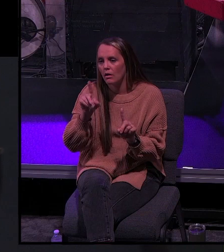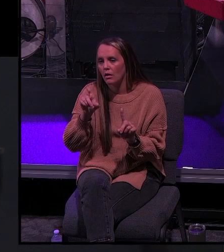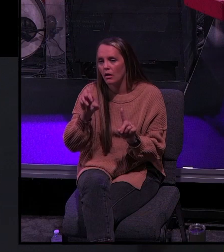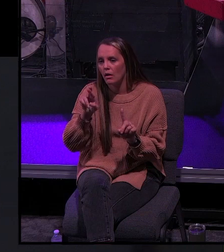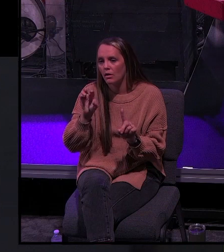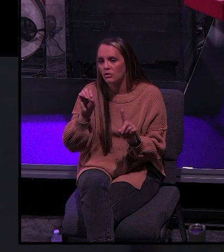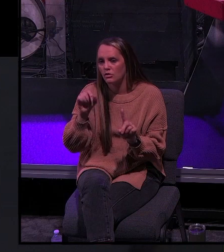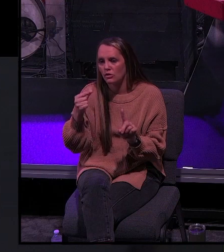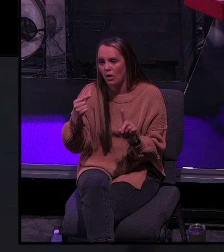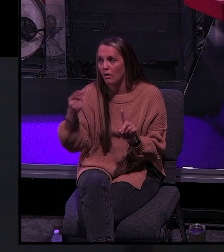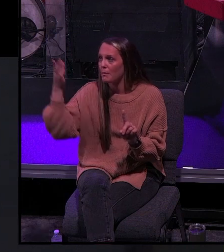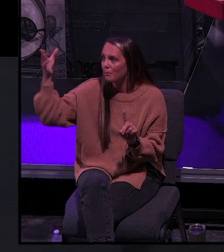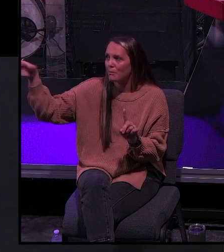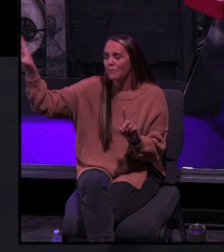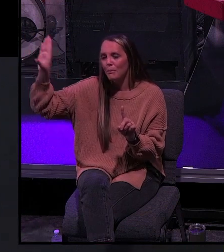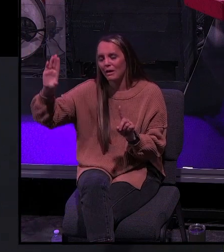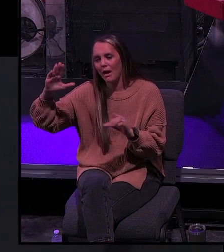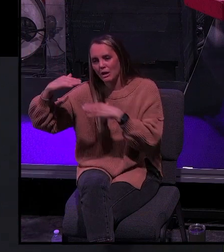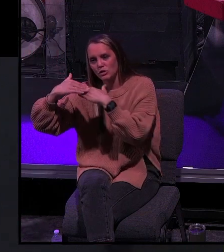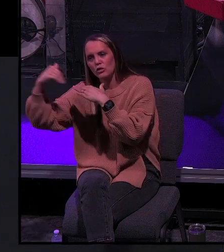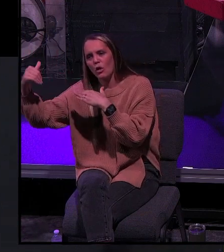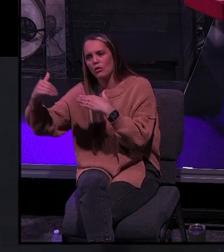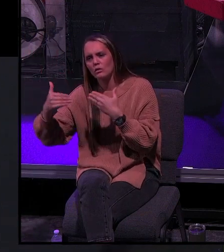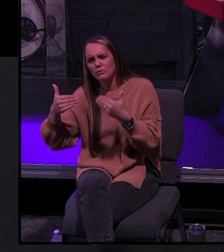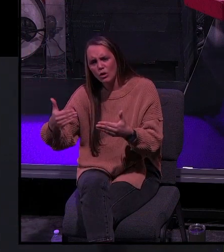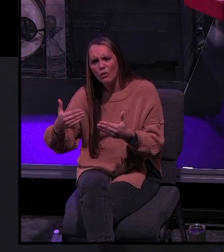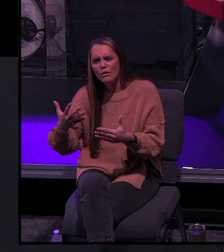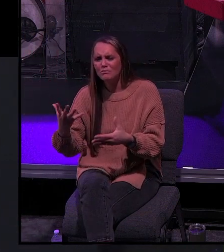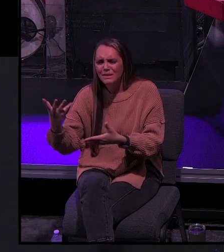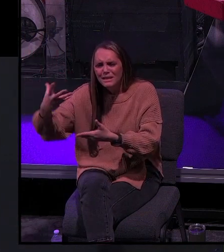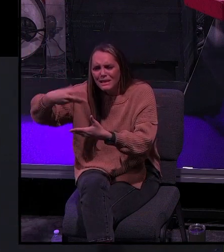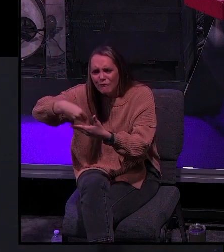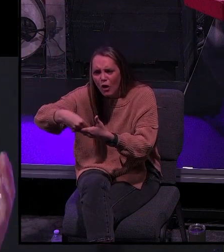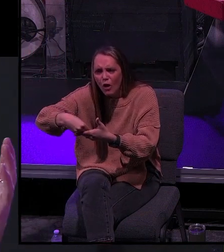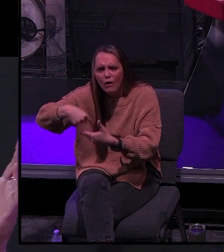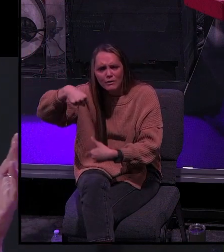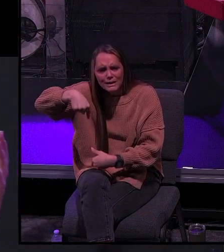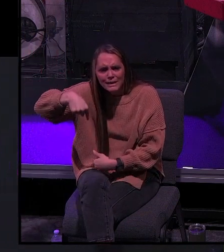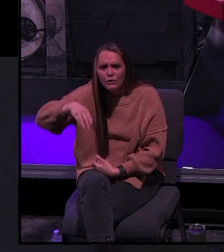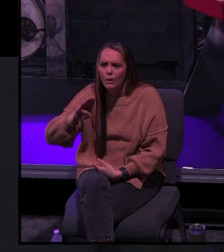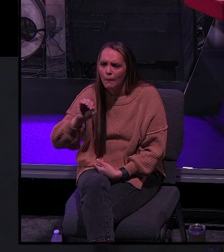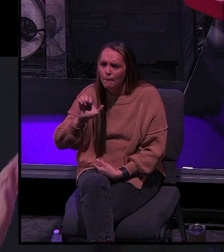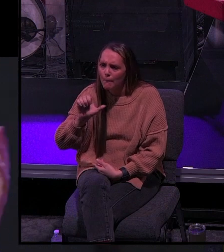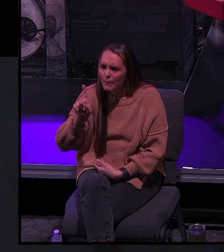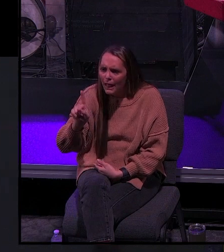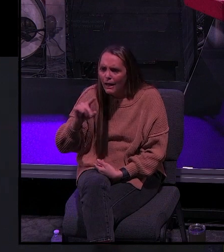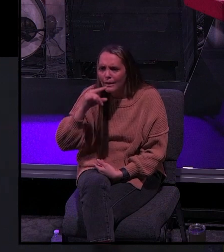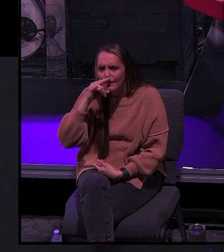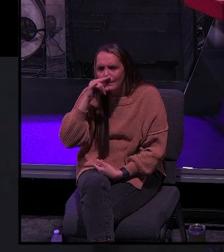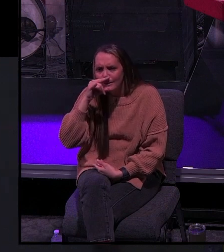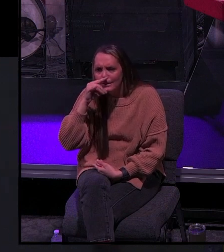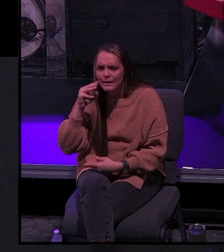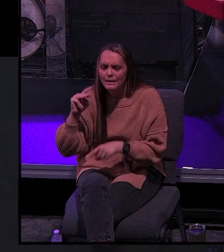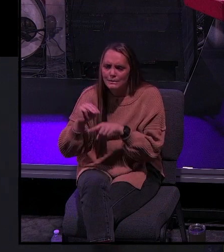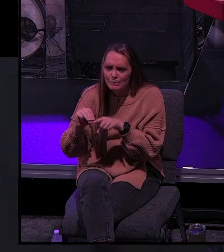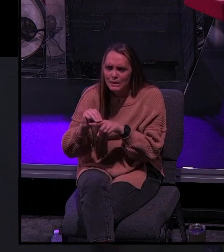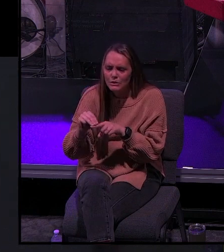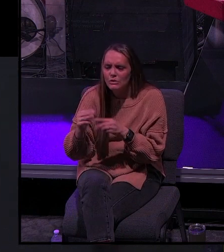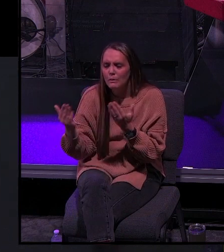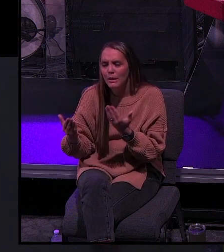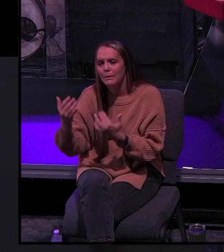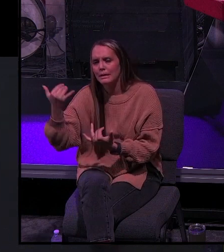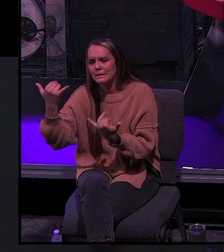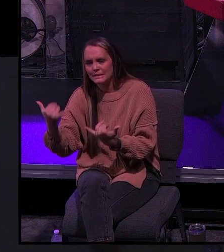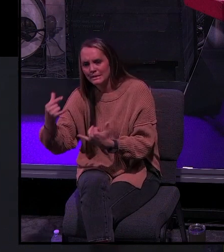generation. He's calling you to get involved in the block and our kids' ministry. He's calling you to get involved in Now Gen with Pastor